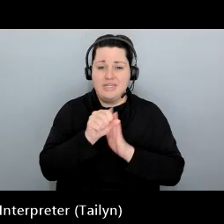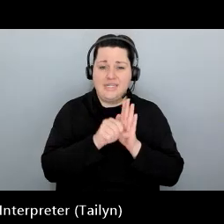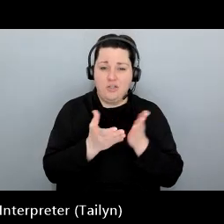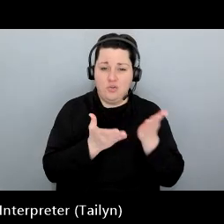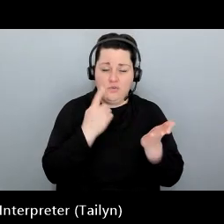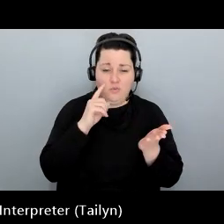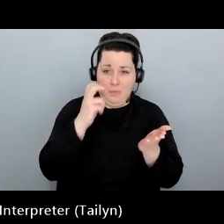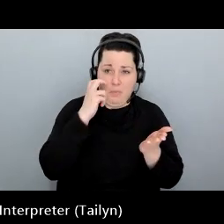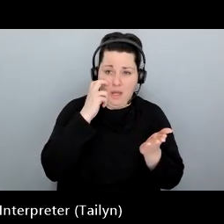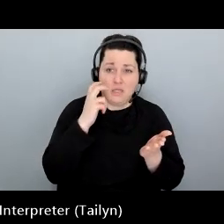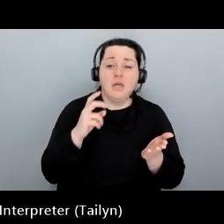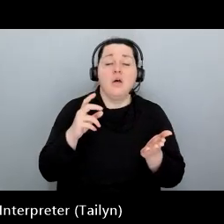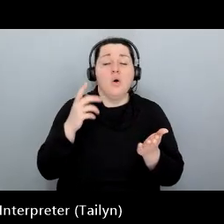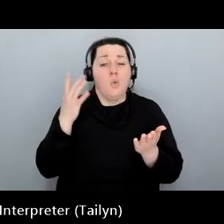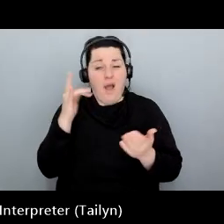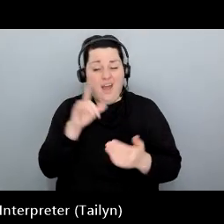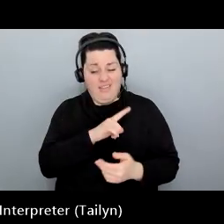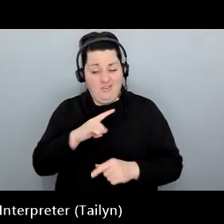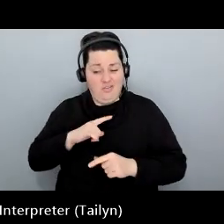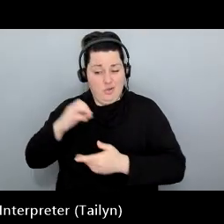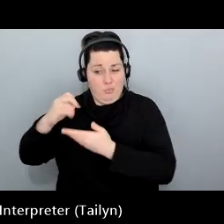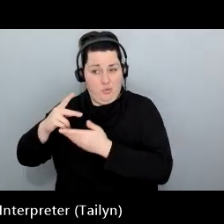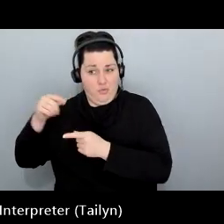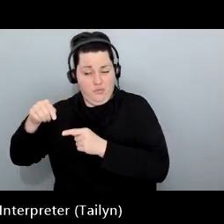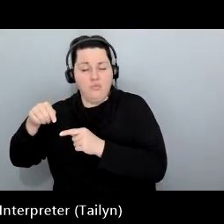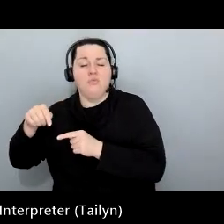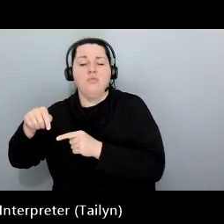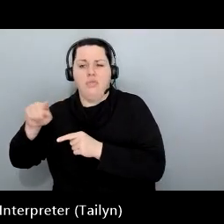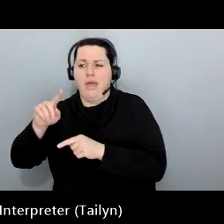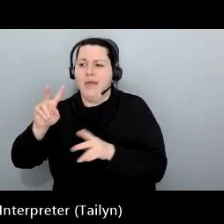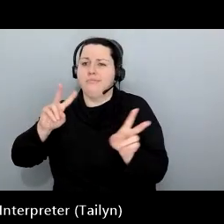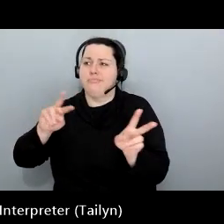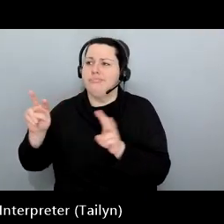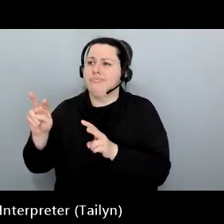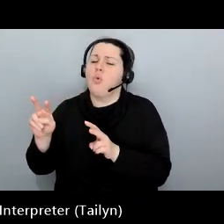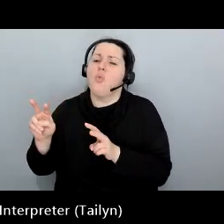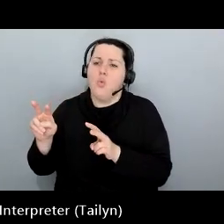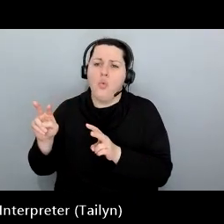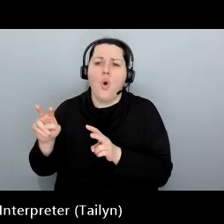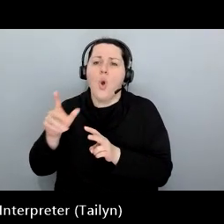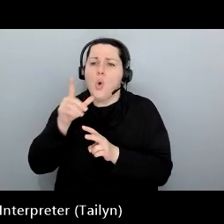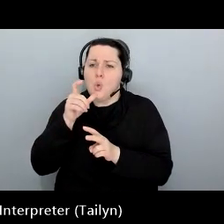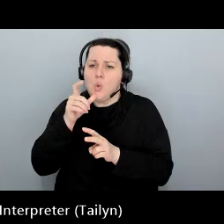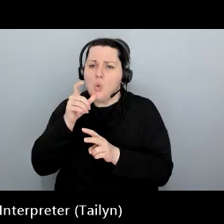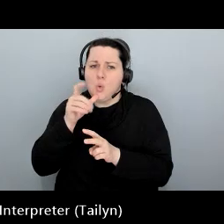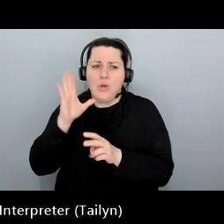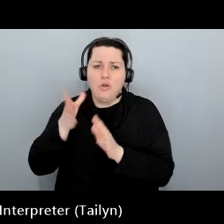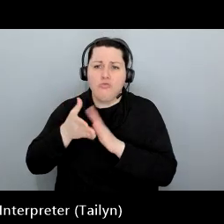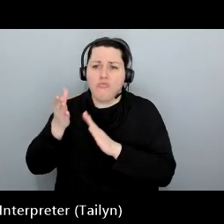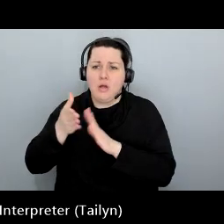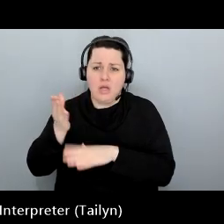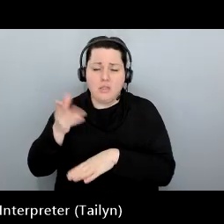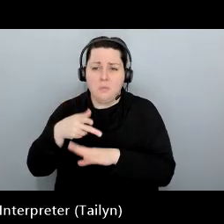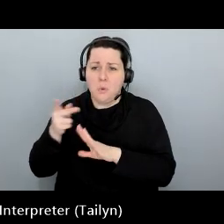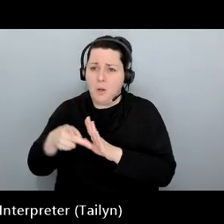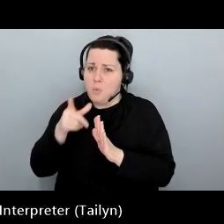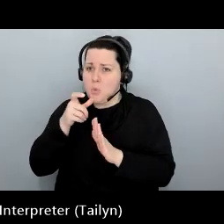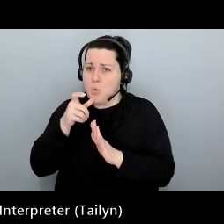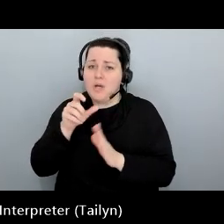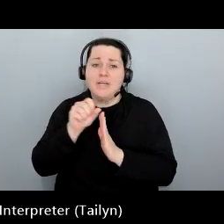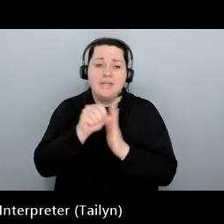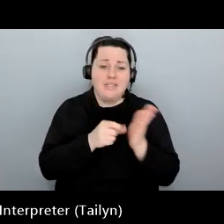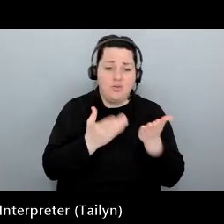because when the legislature approved this program, they looked around and said, hey, who would like to go ahead and run this program? State services